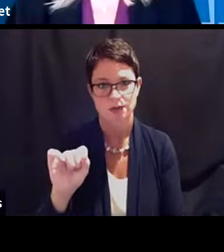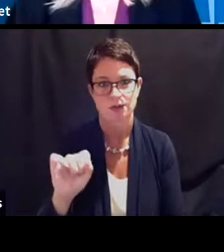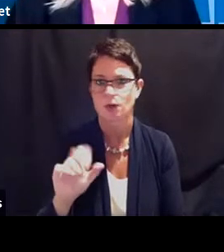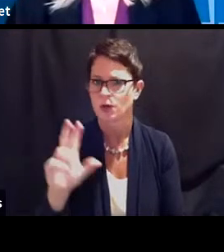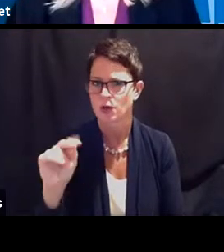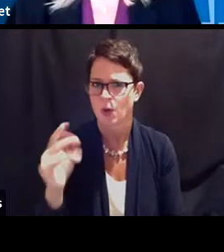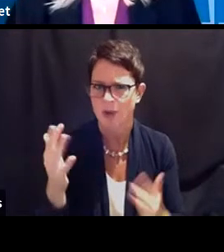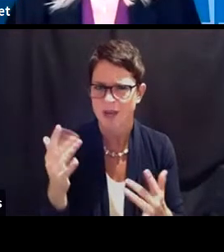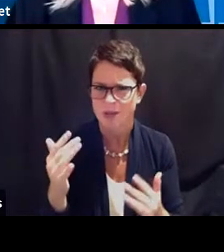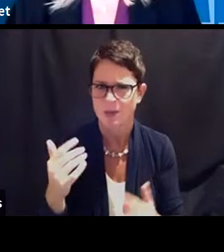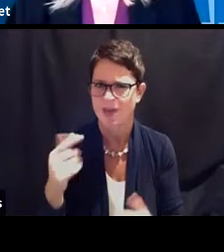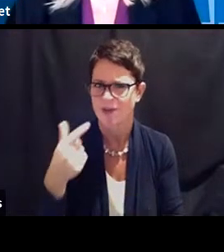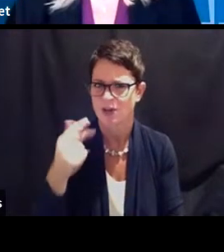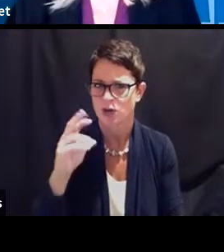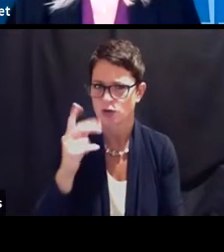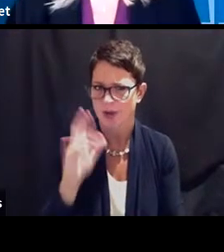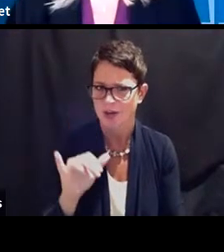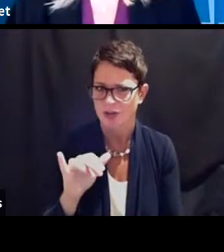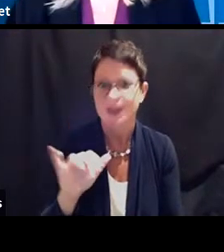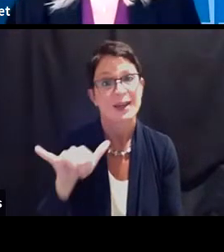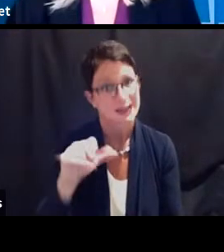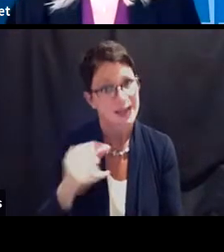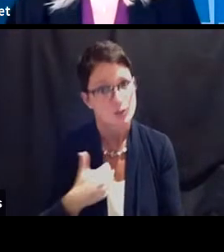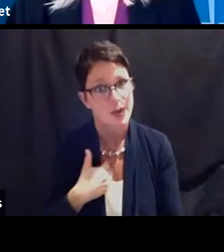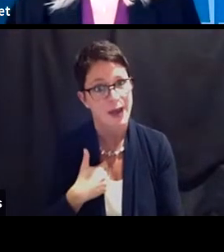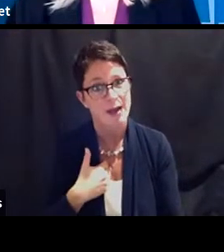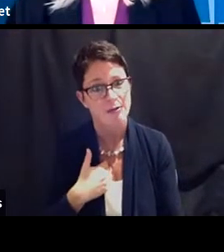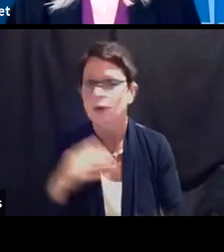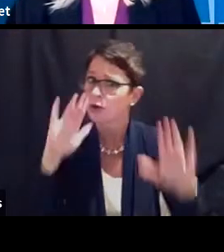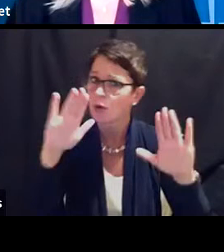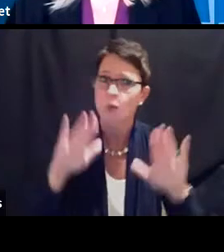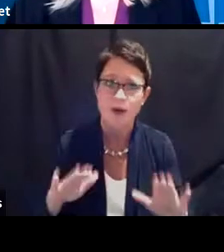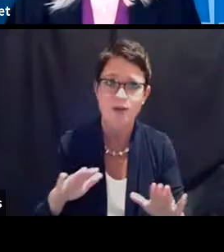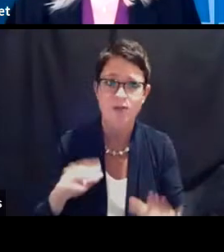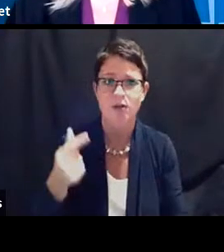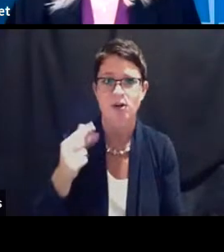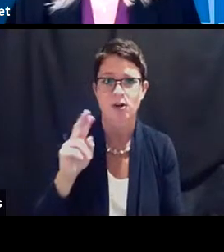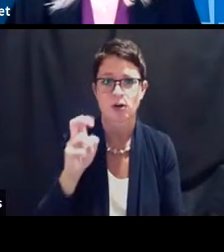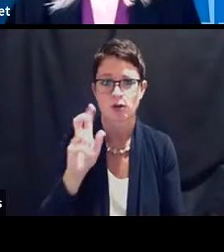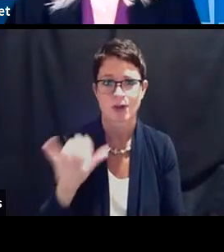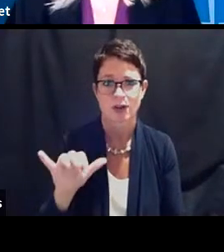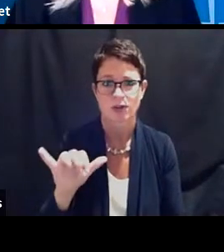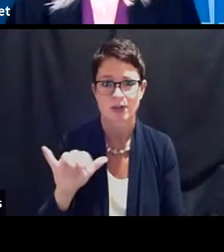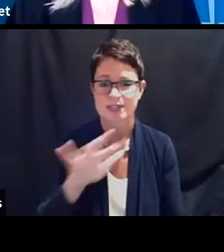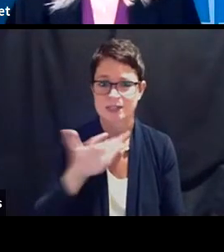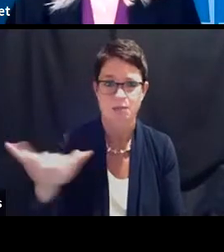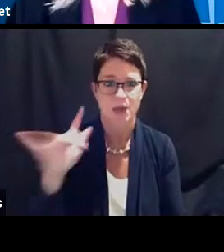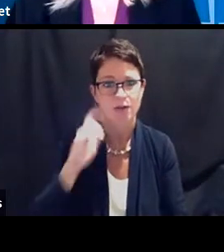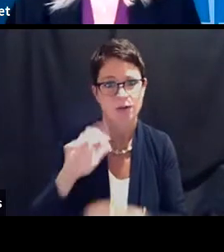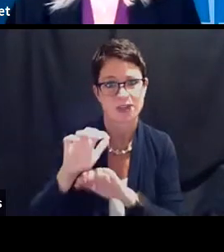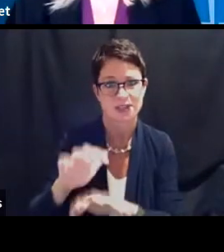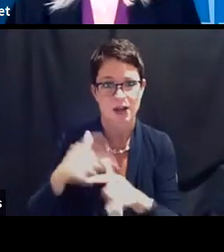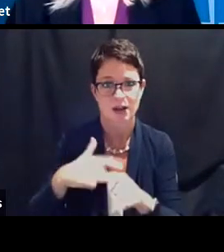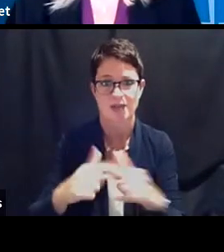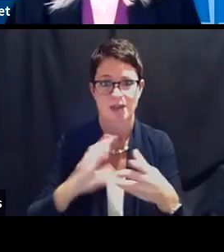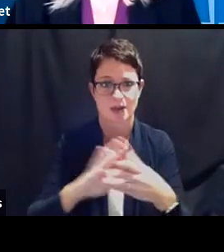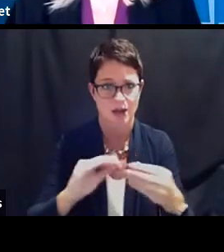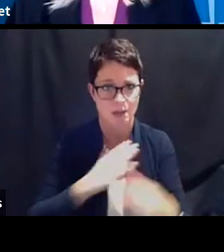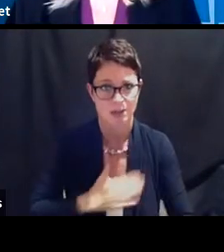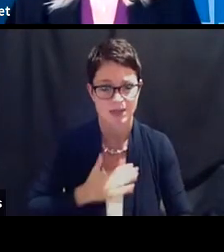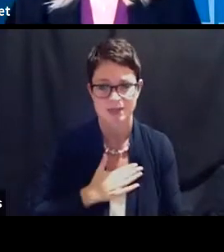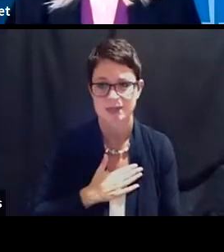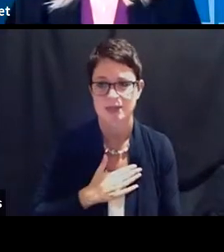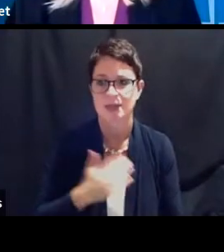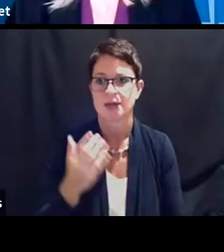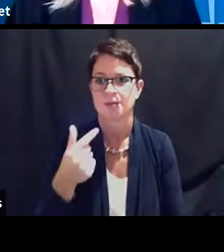No, let's see. We have Gregory? Yes, we do. Oh, wonderful. Gregory, spell your name for the stenographer and let us have your comments,